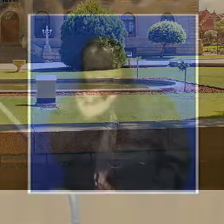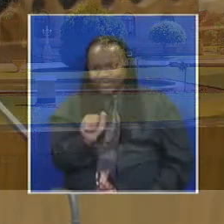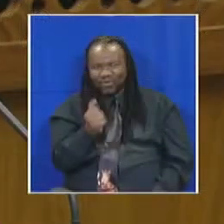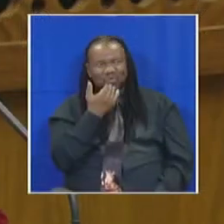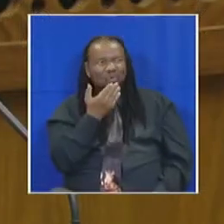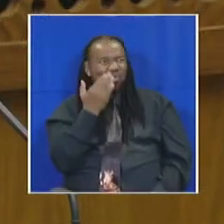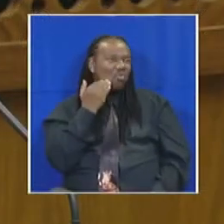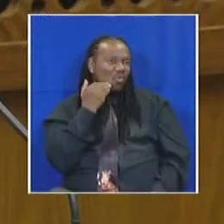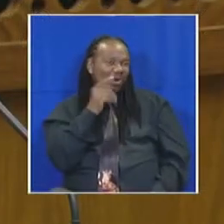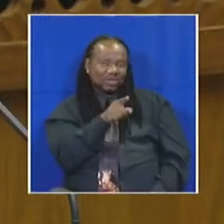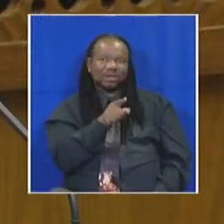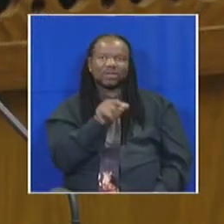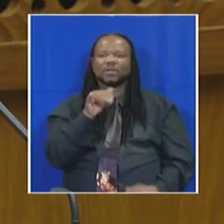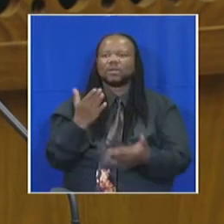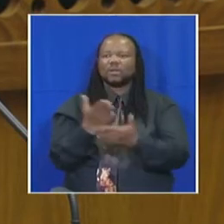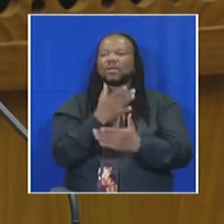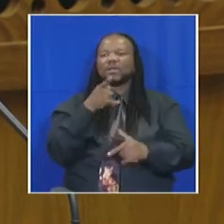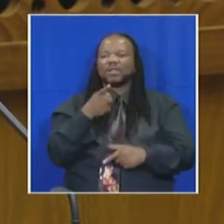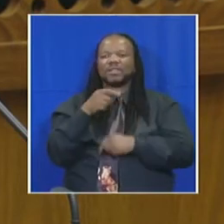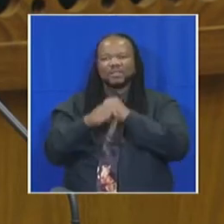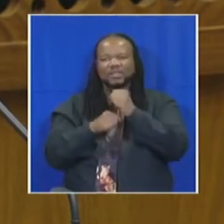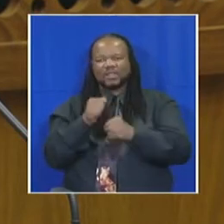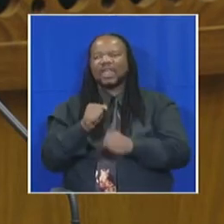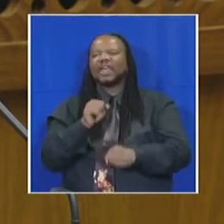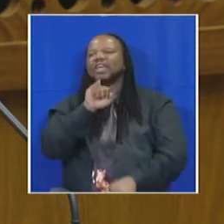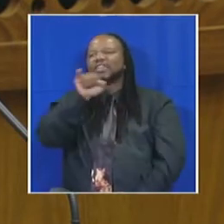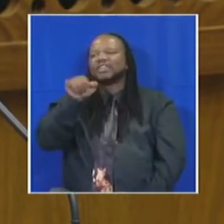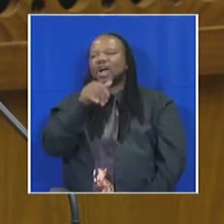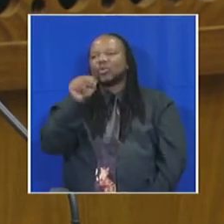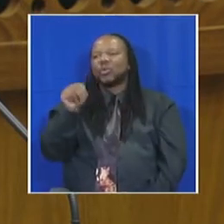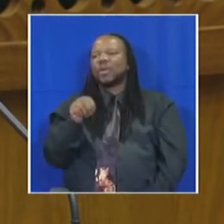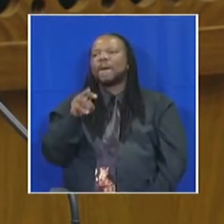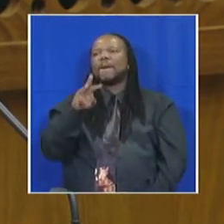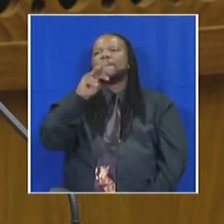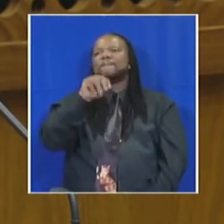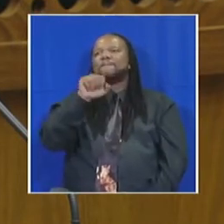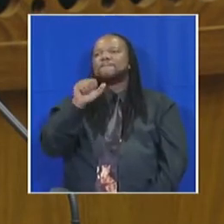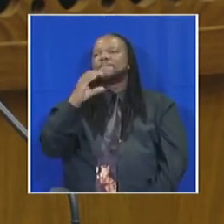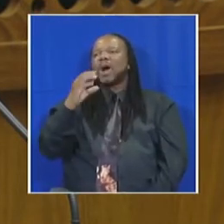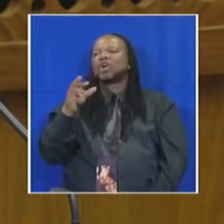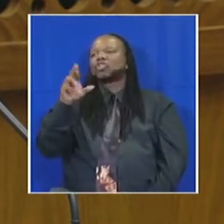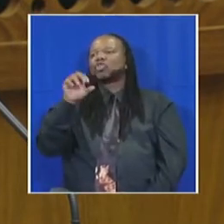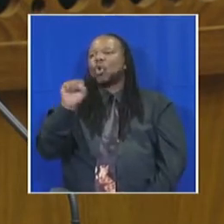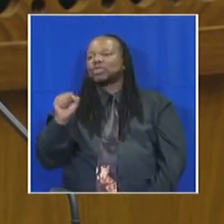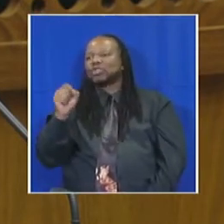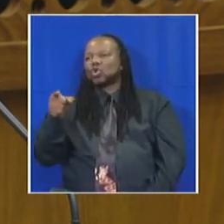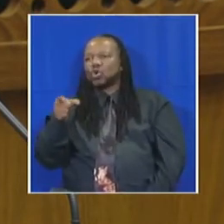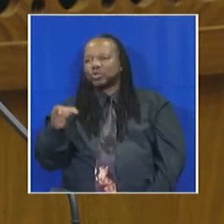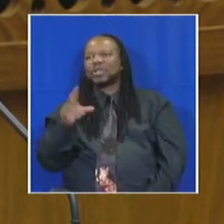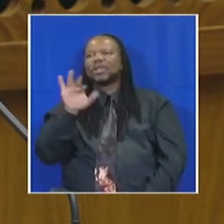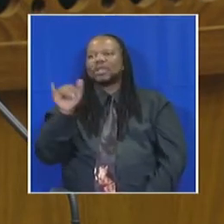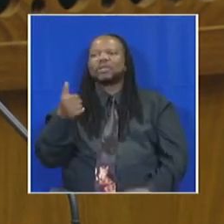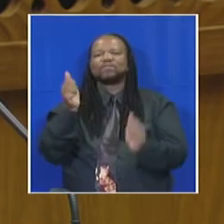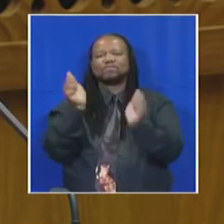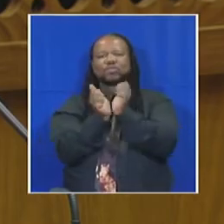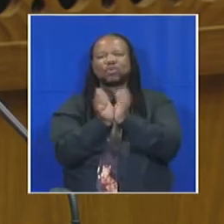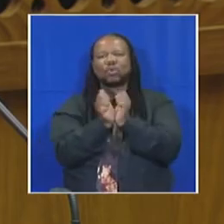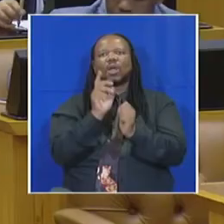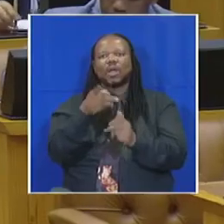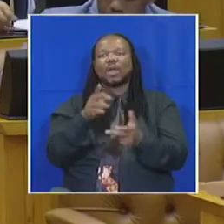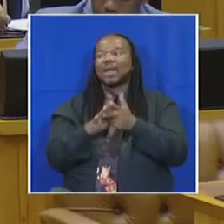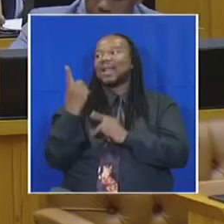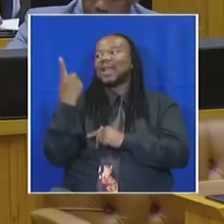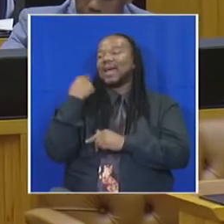In January this year, Mark Scott Crossley was arrested in Pretoria. Last year, Scott